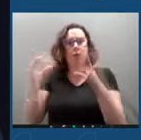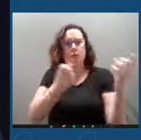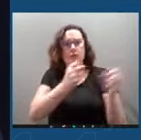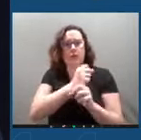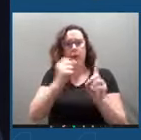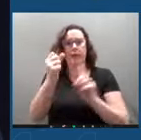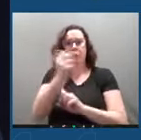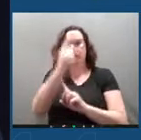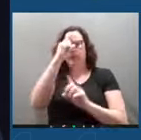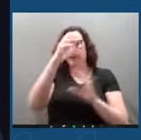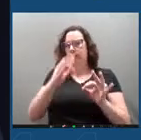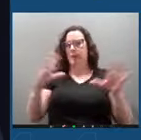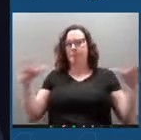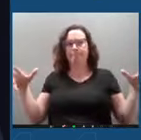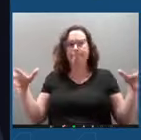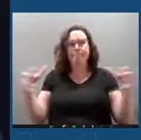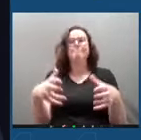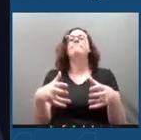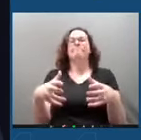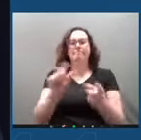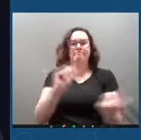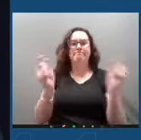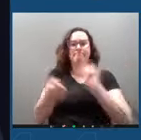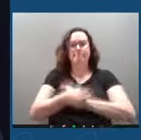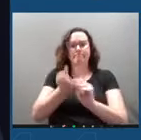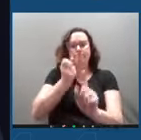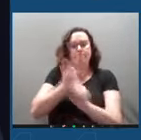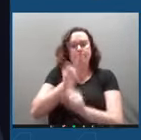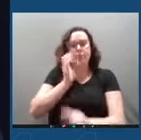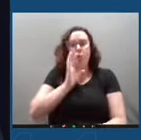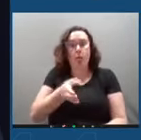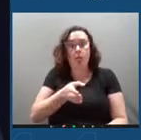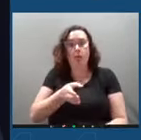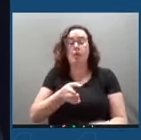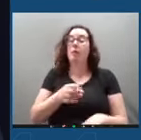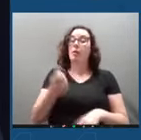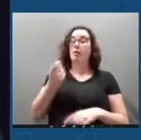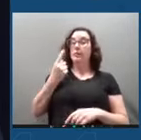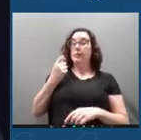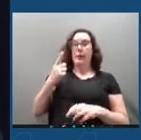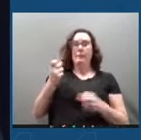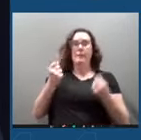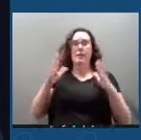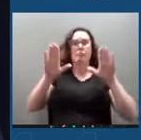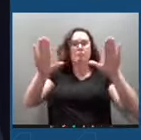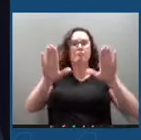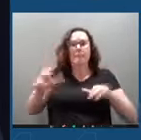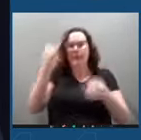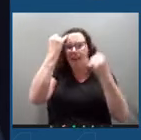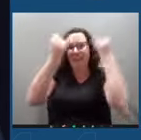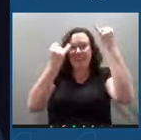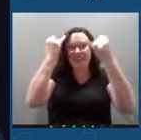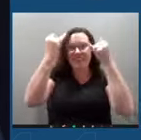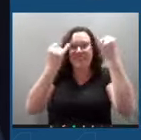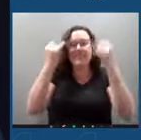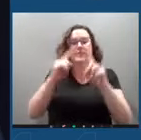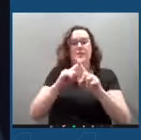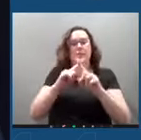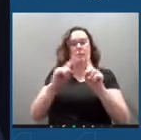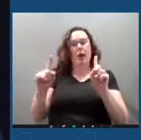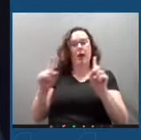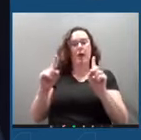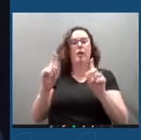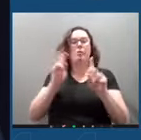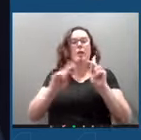a difference. But you could come with the greatest ideas possible, But if they fall on deaf ears,